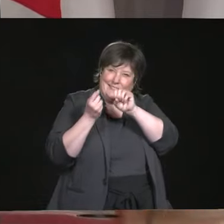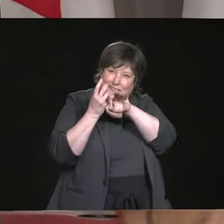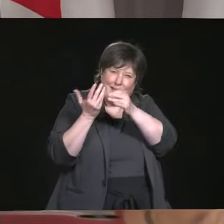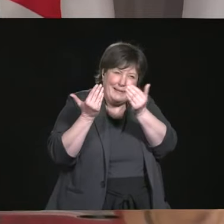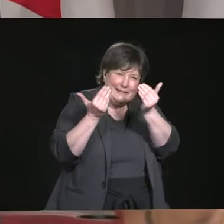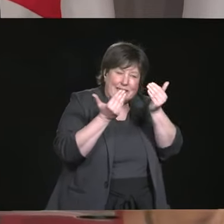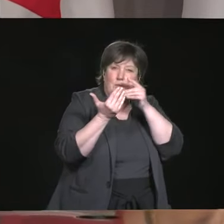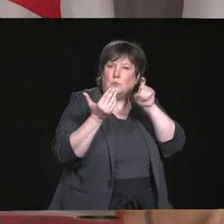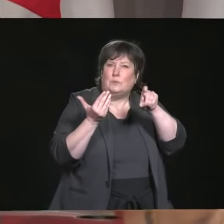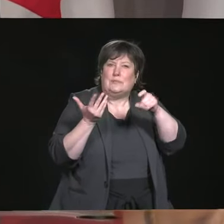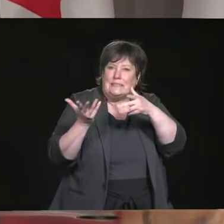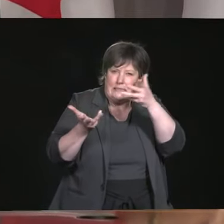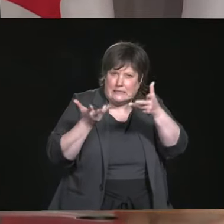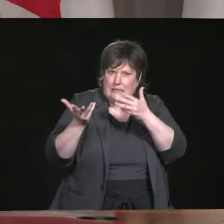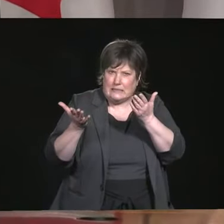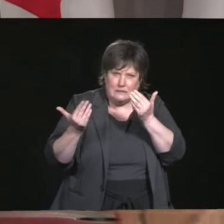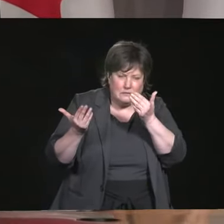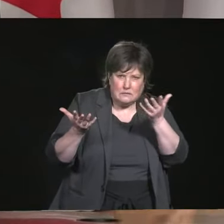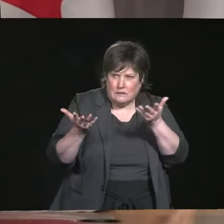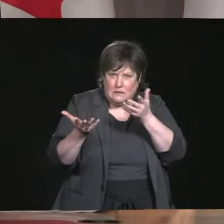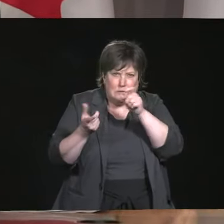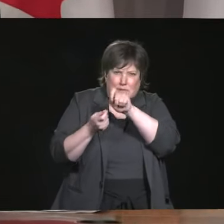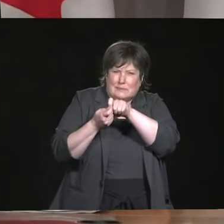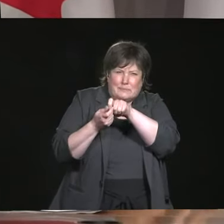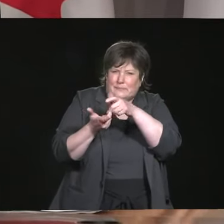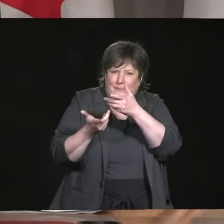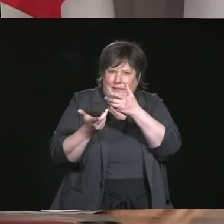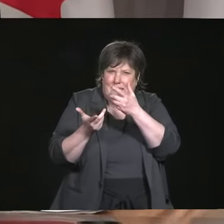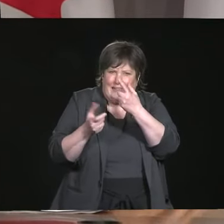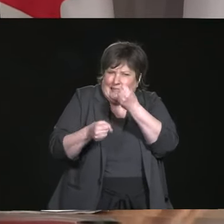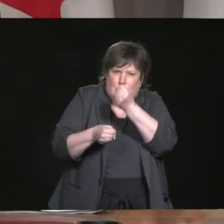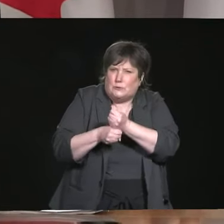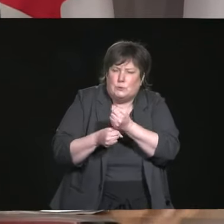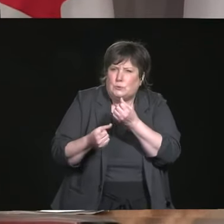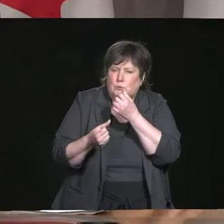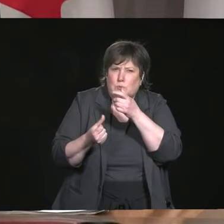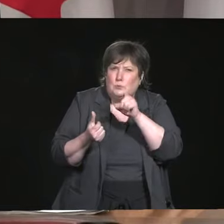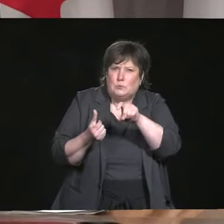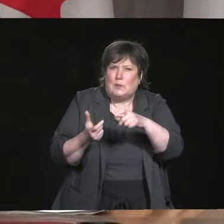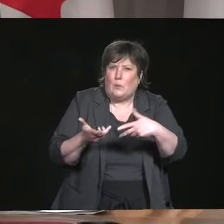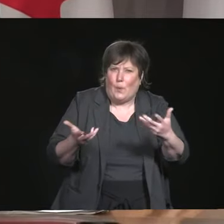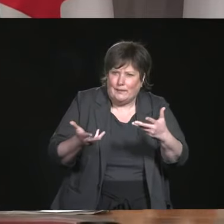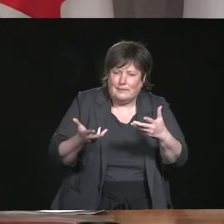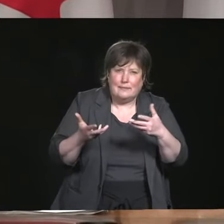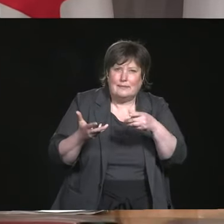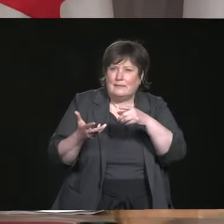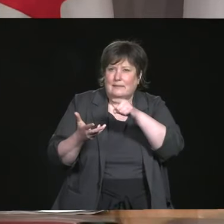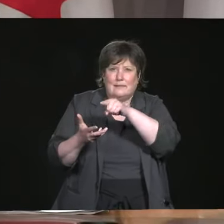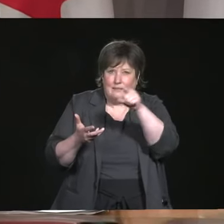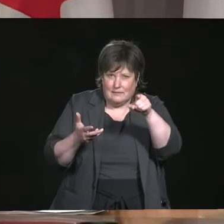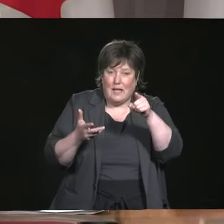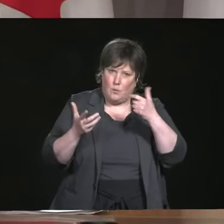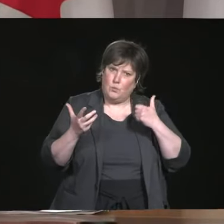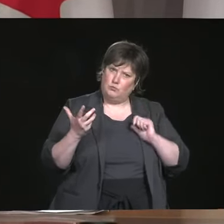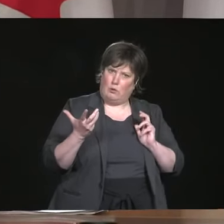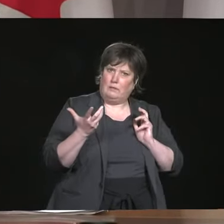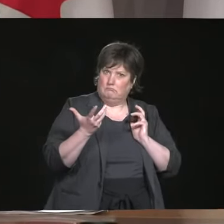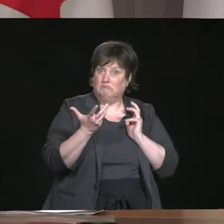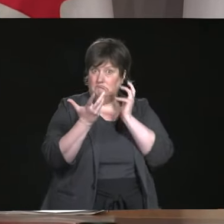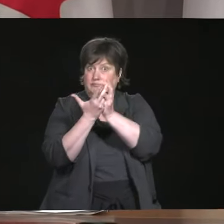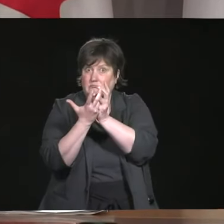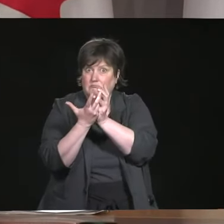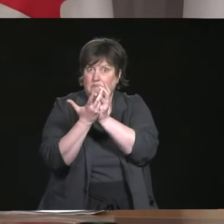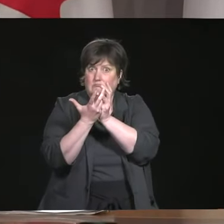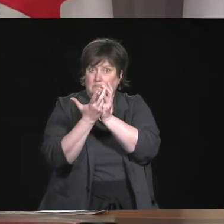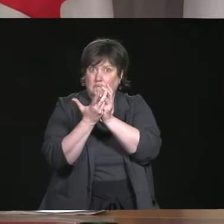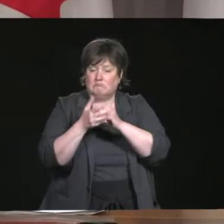understand specifically what they need and specifically what we will need to do to support them. Nothing